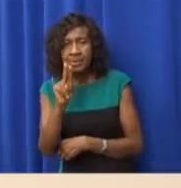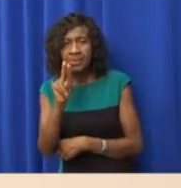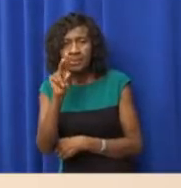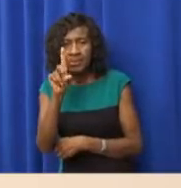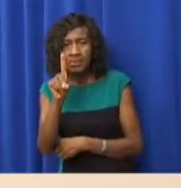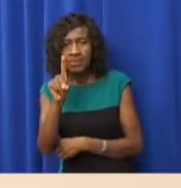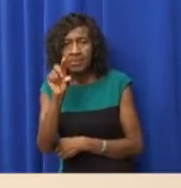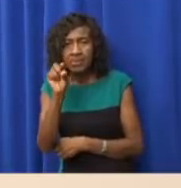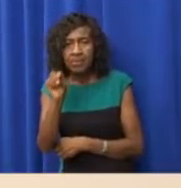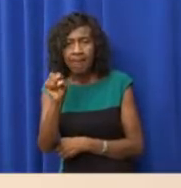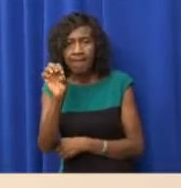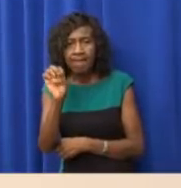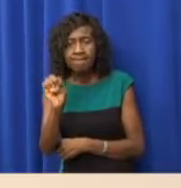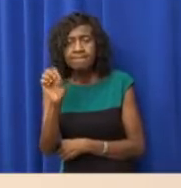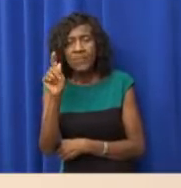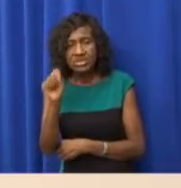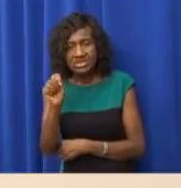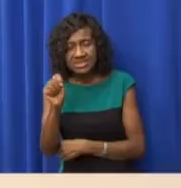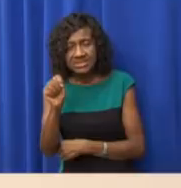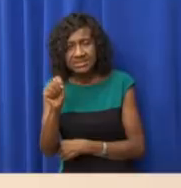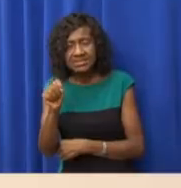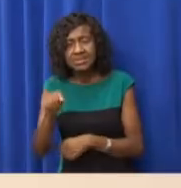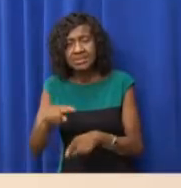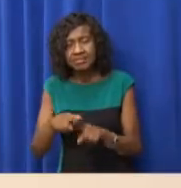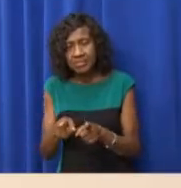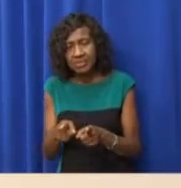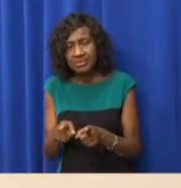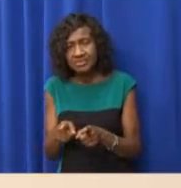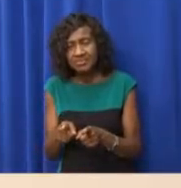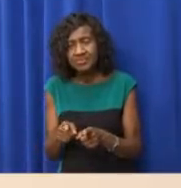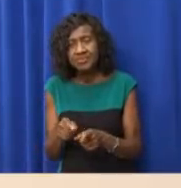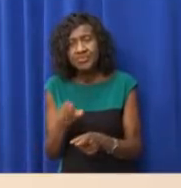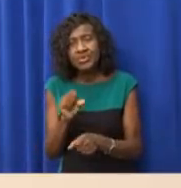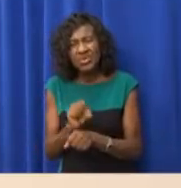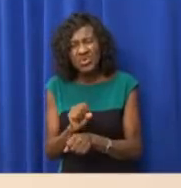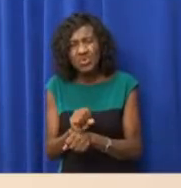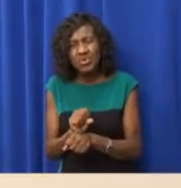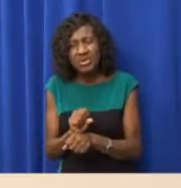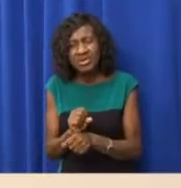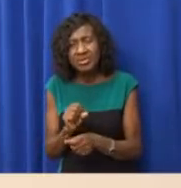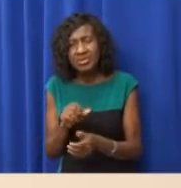I don't have that answer now, but we're certainly working on that.